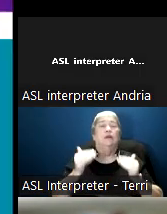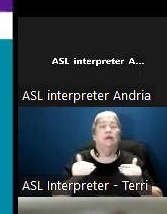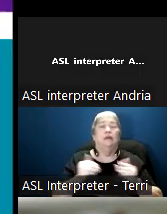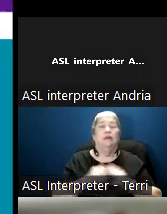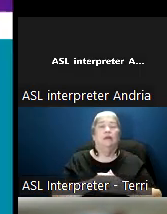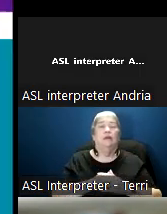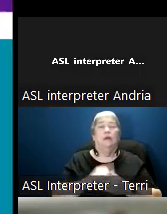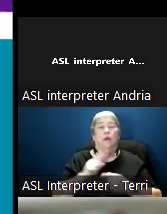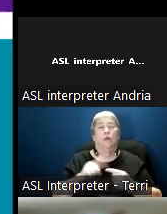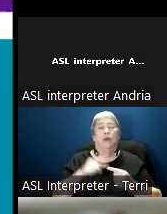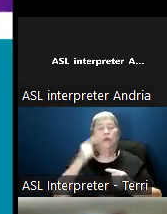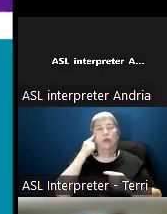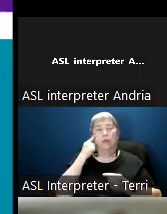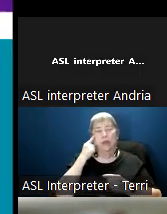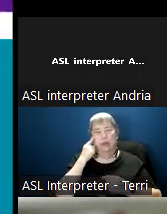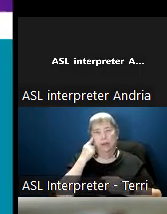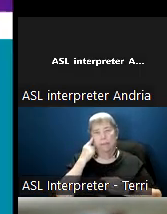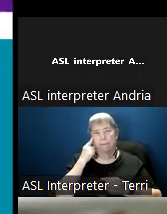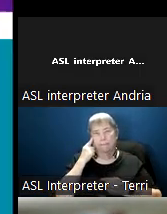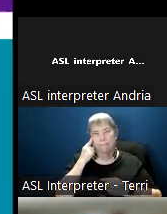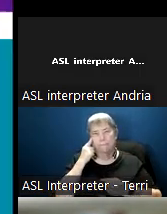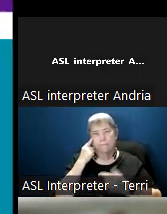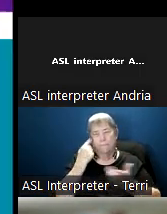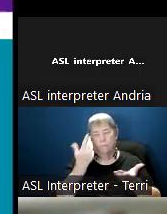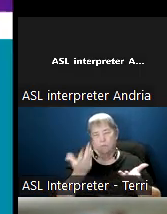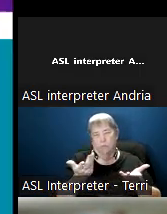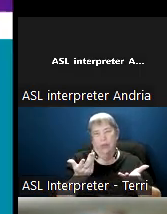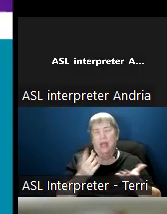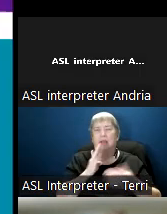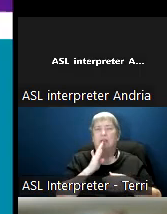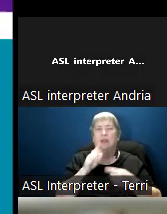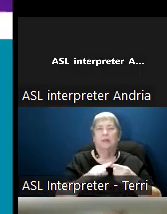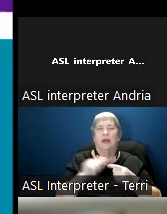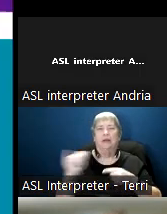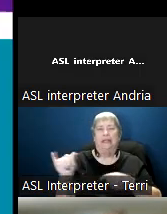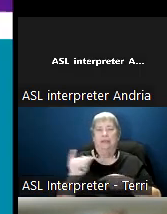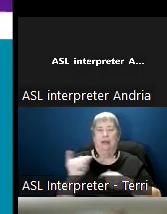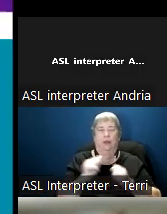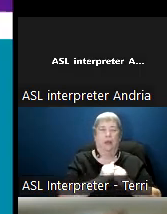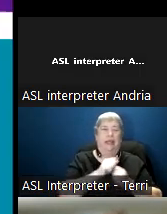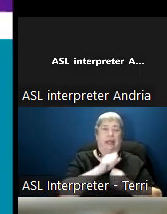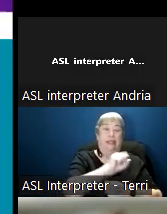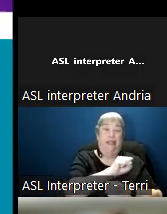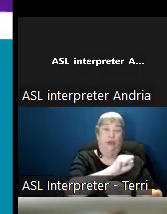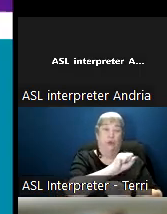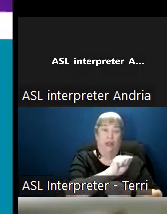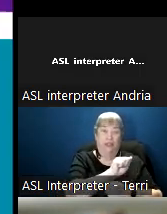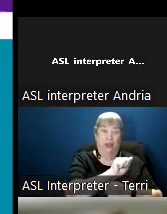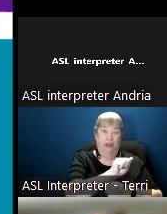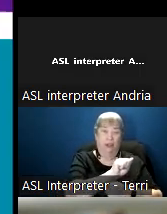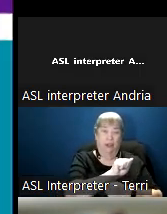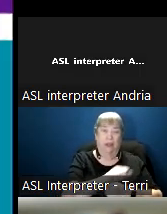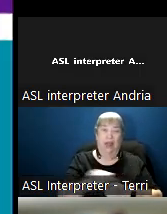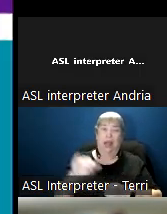when you think about it, let's talk about similarities and differences between sexual assault and intimate partner